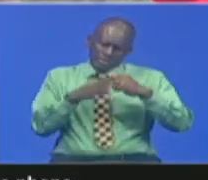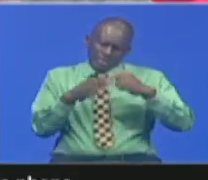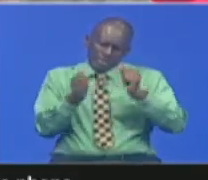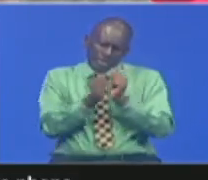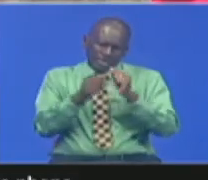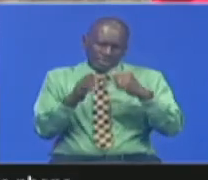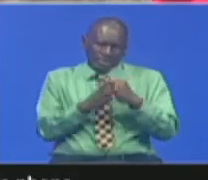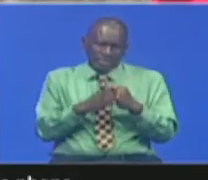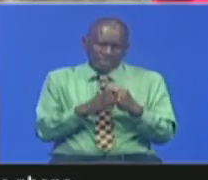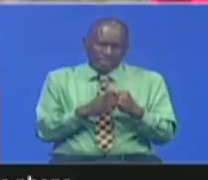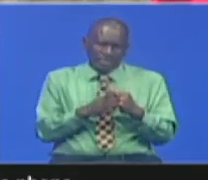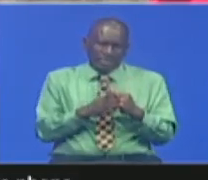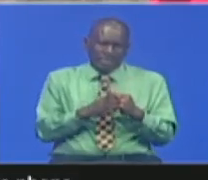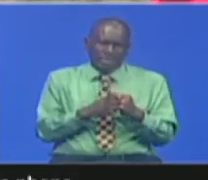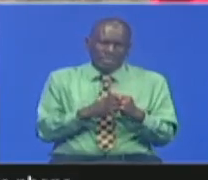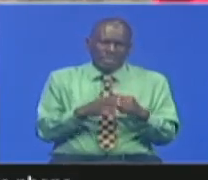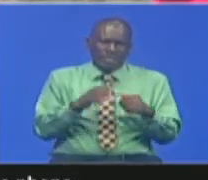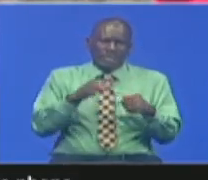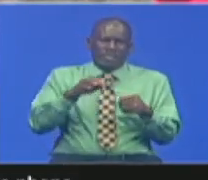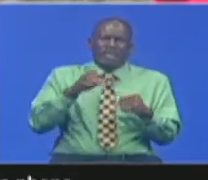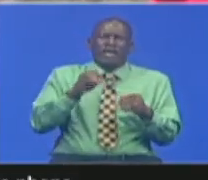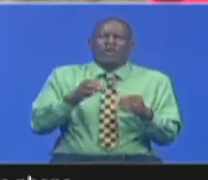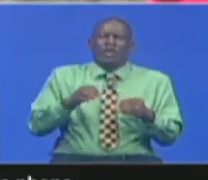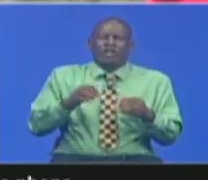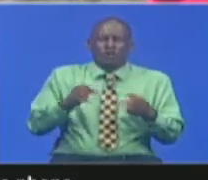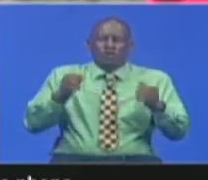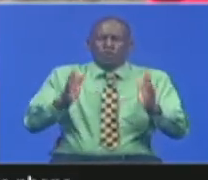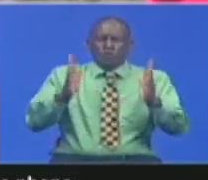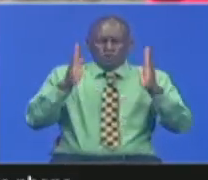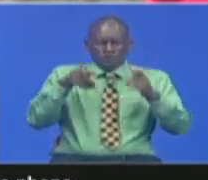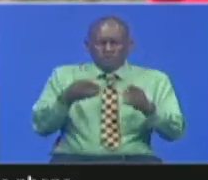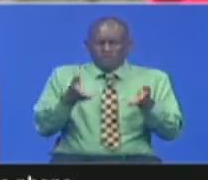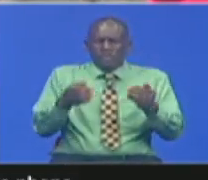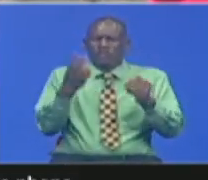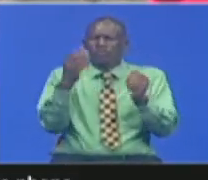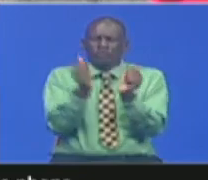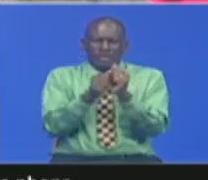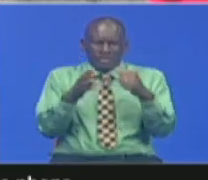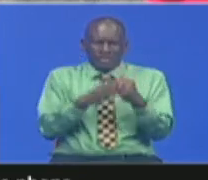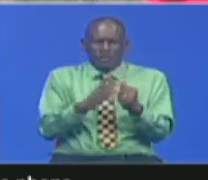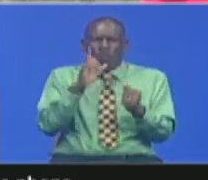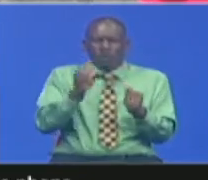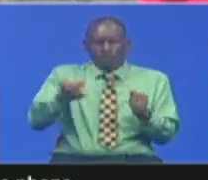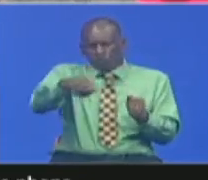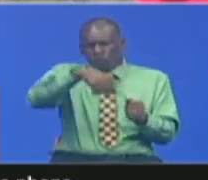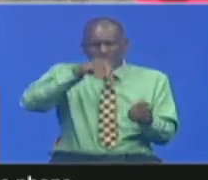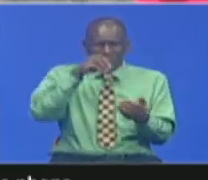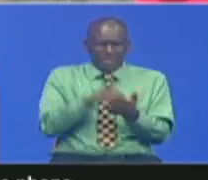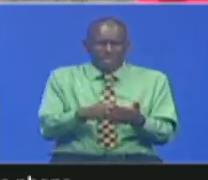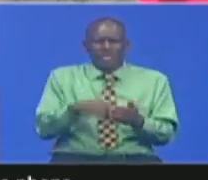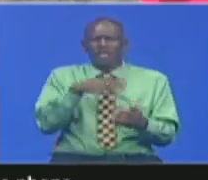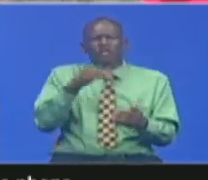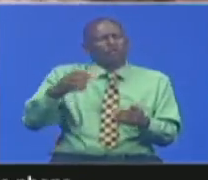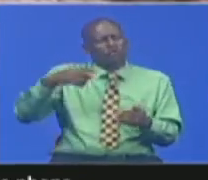1919 is when the Talai was brought here in Kaptisewa, and this is 2019. Moja wetu pia.